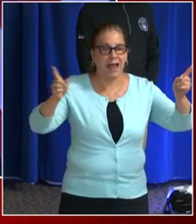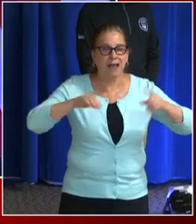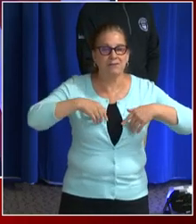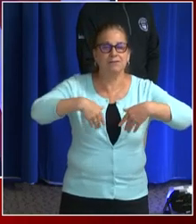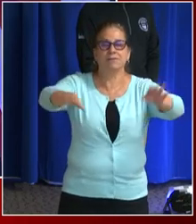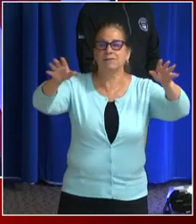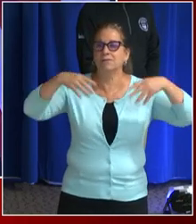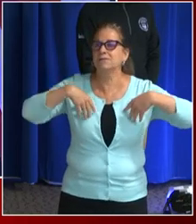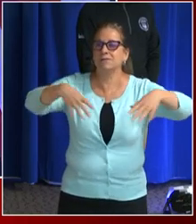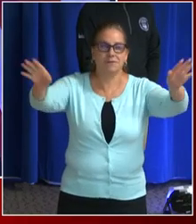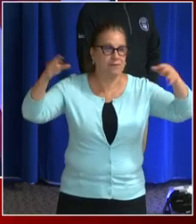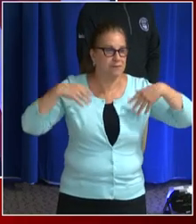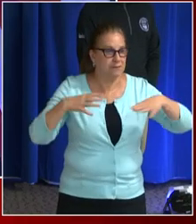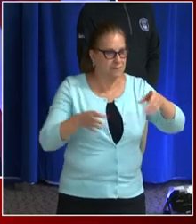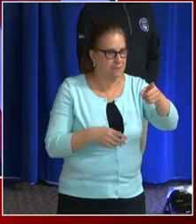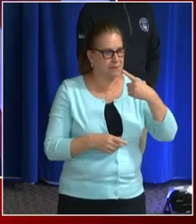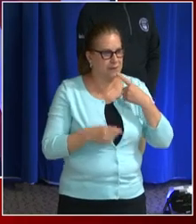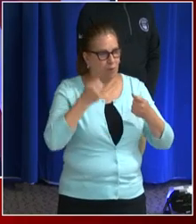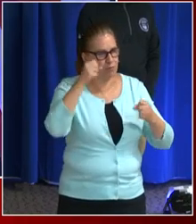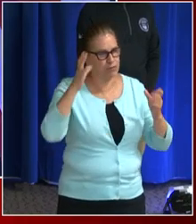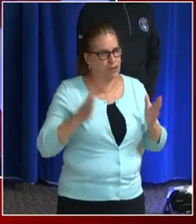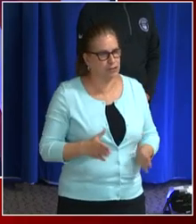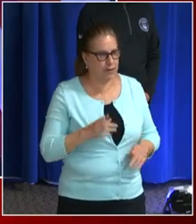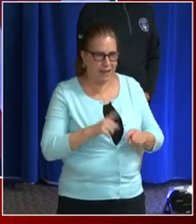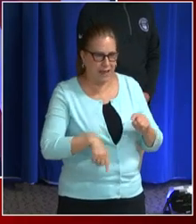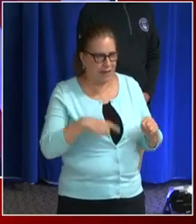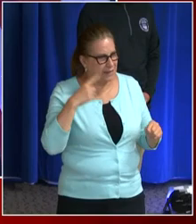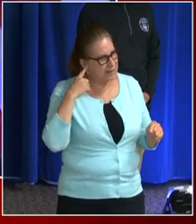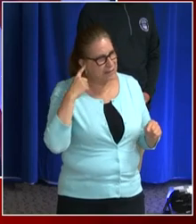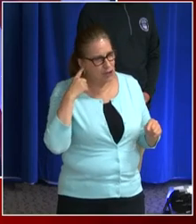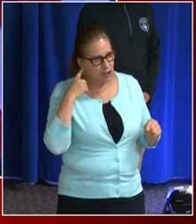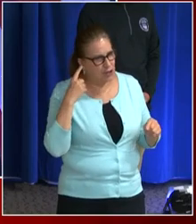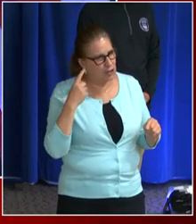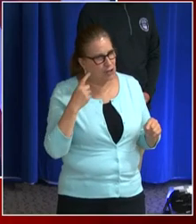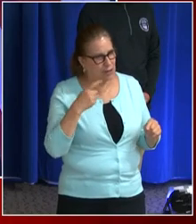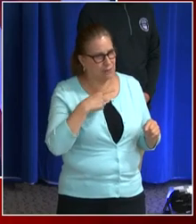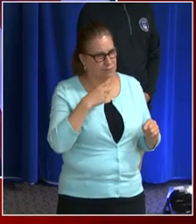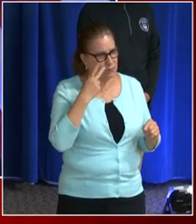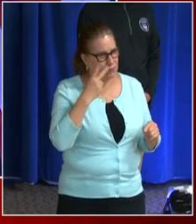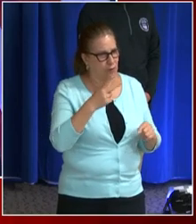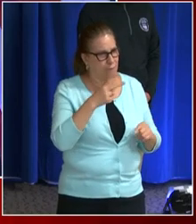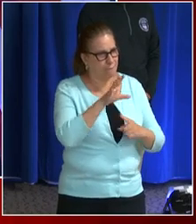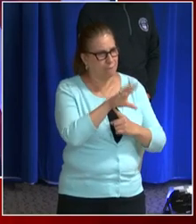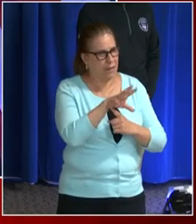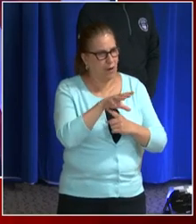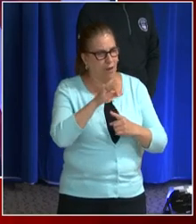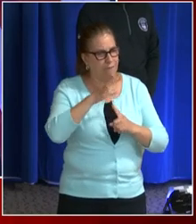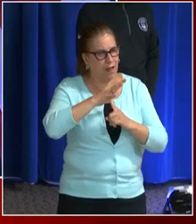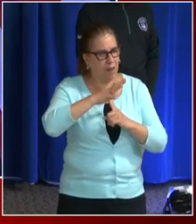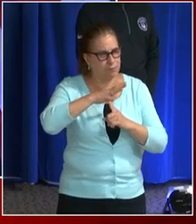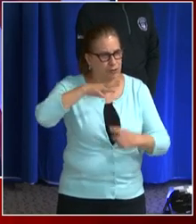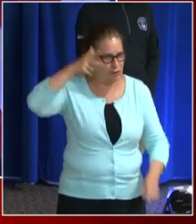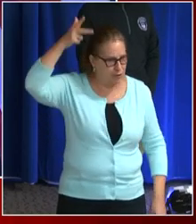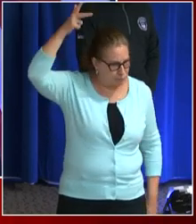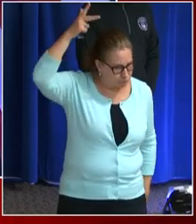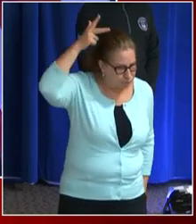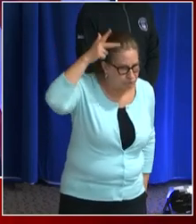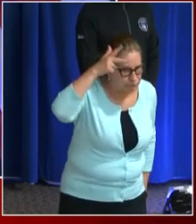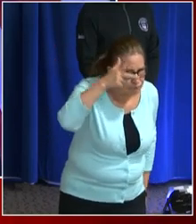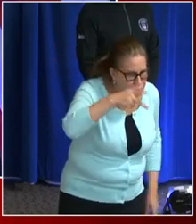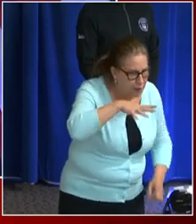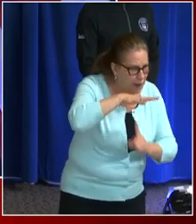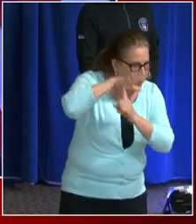issue. And then there was video of helicopters coming pretty close to the ground to scatter people with sound and